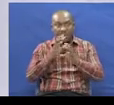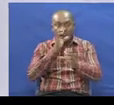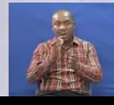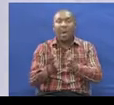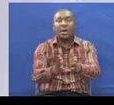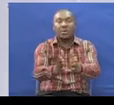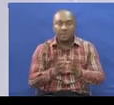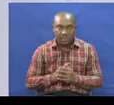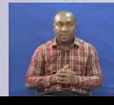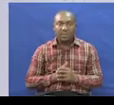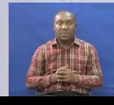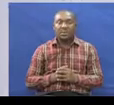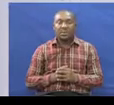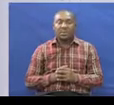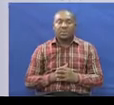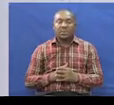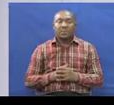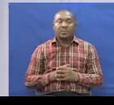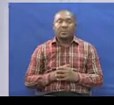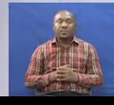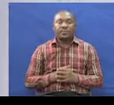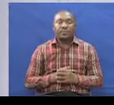for preparation